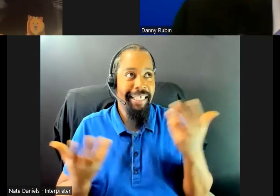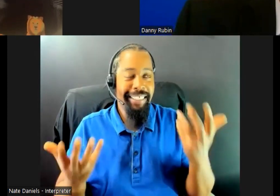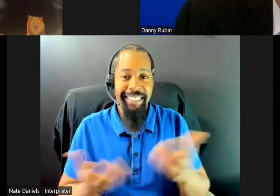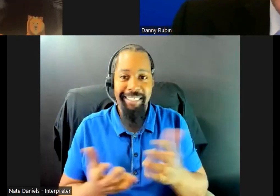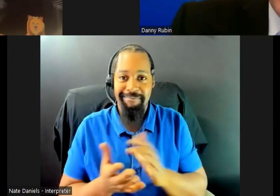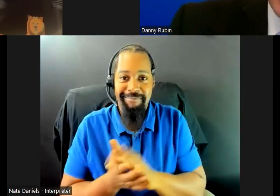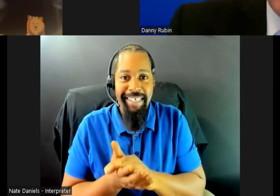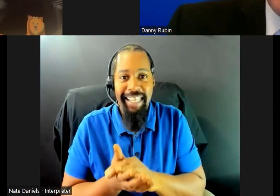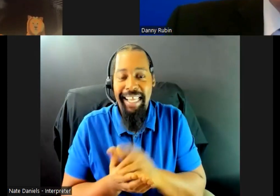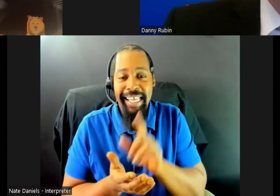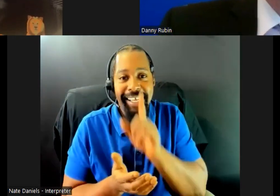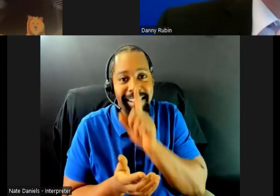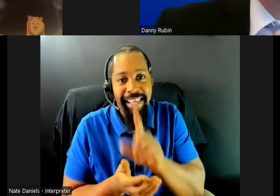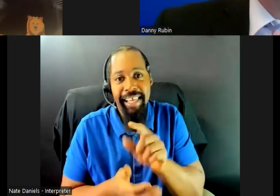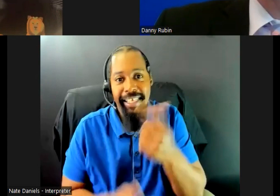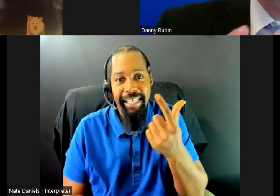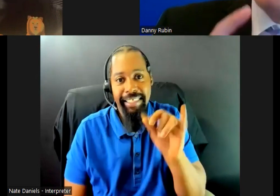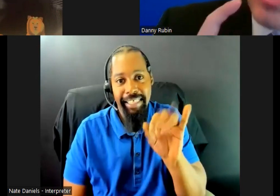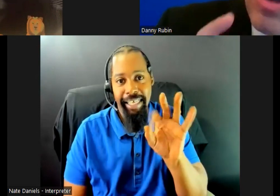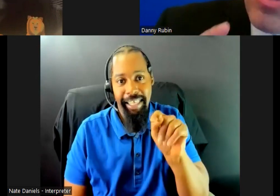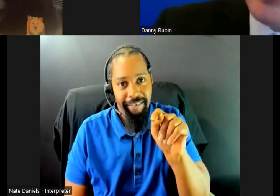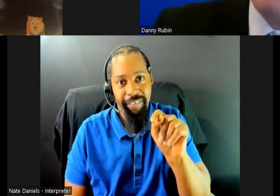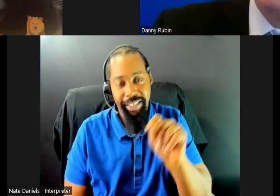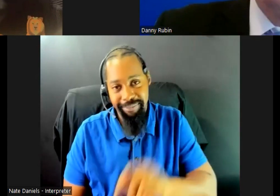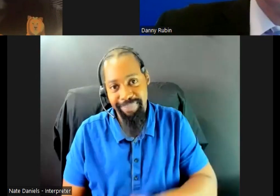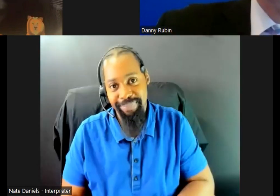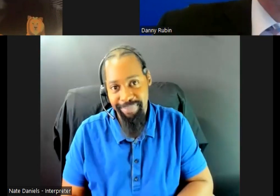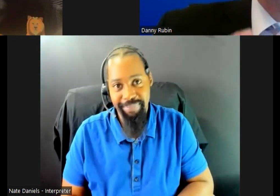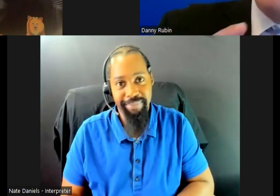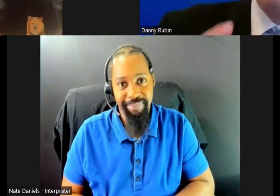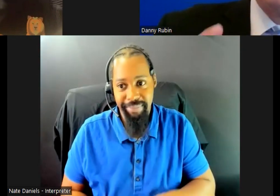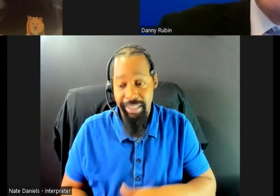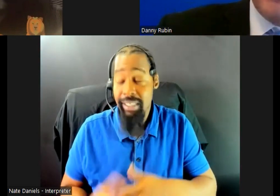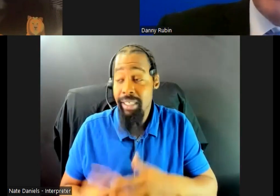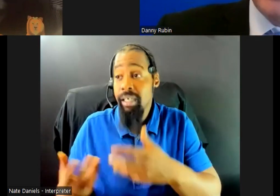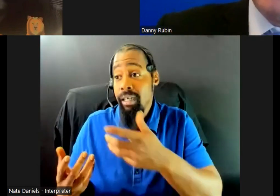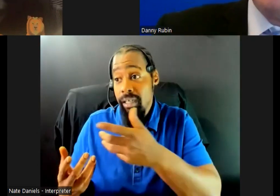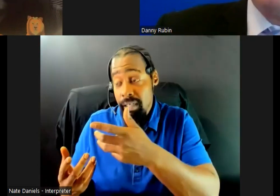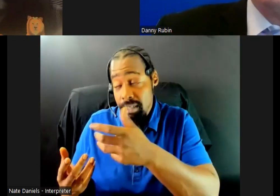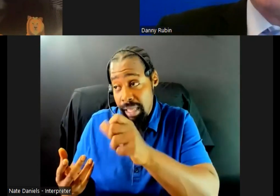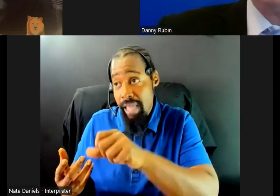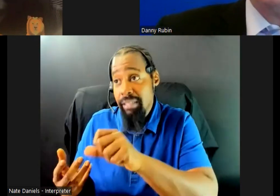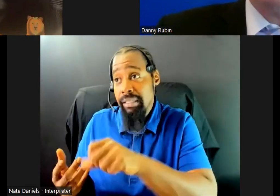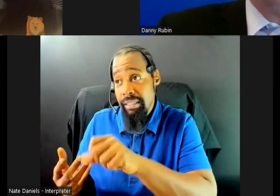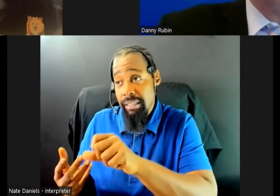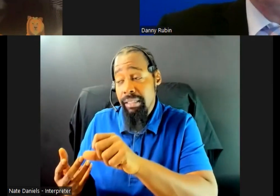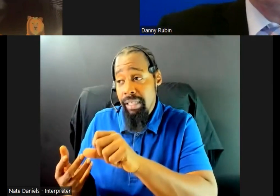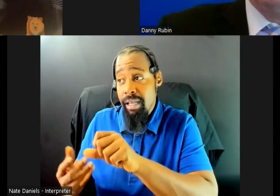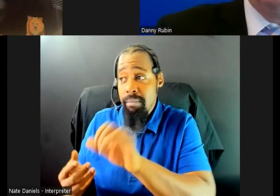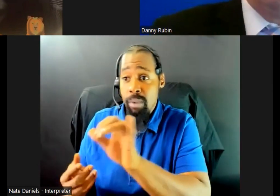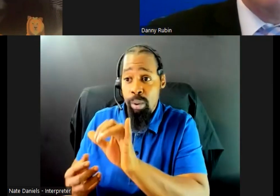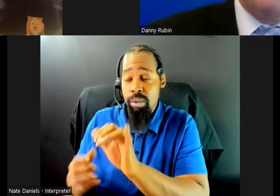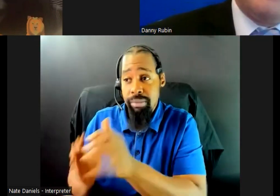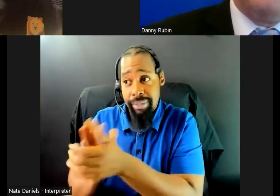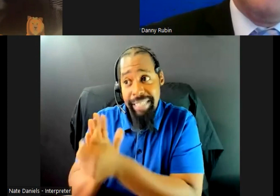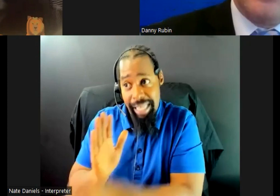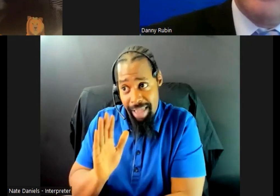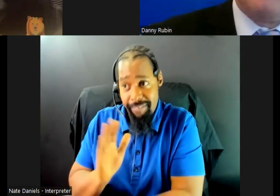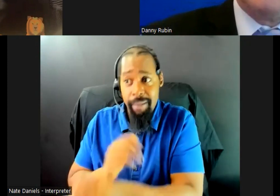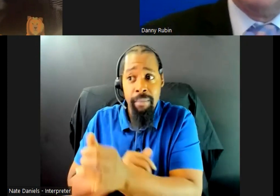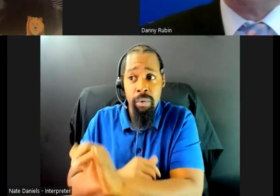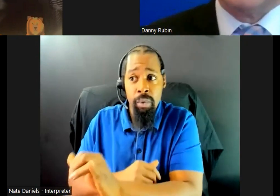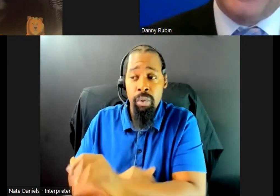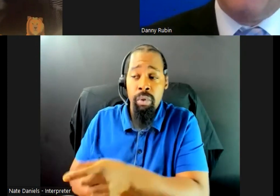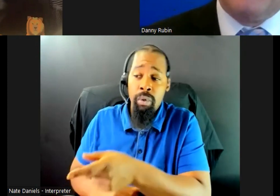I want to ask you about that, Sharon, because there's something to be said for having a gift, but also, you know, you may have had